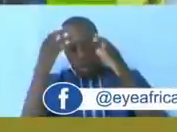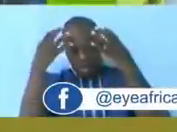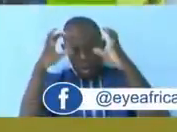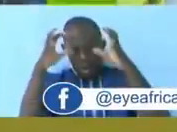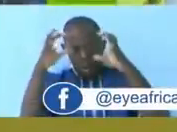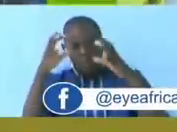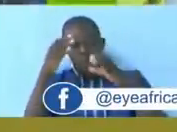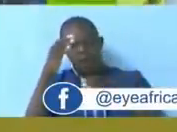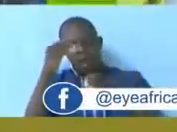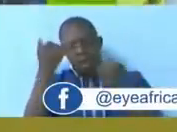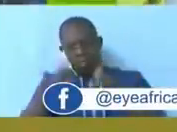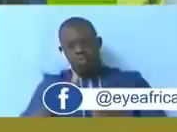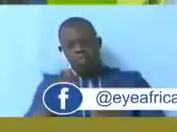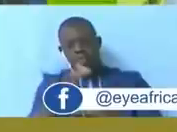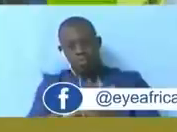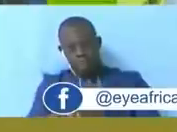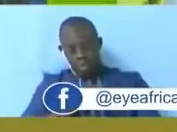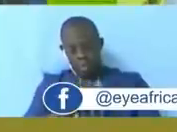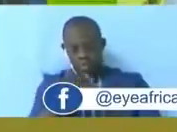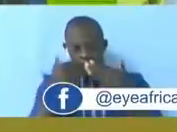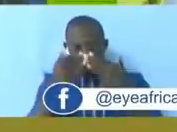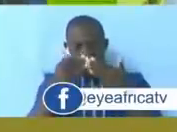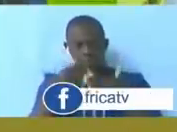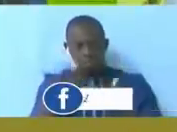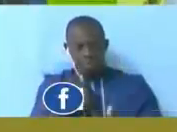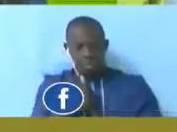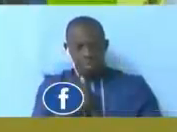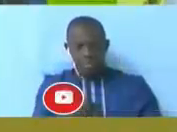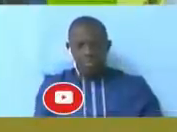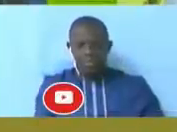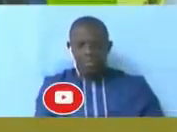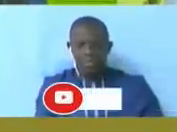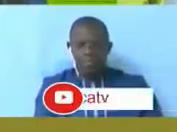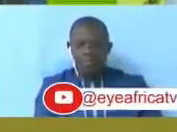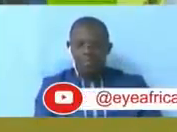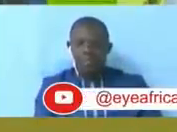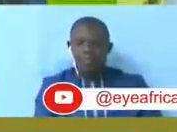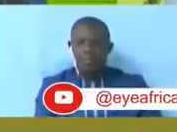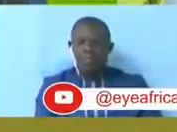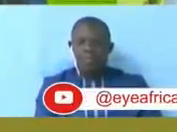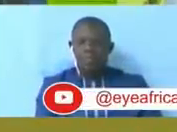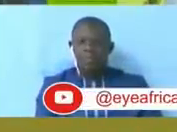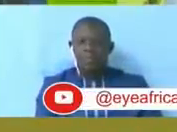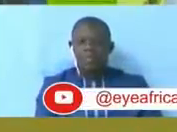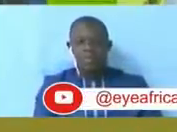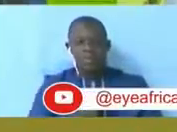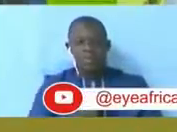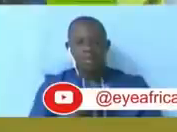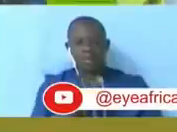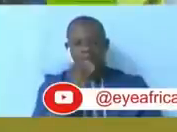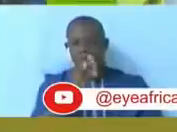ongoing. He told me, he said, I wish you well in this